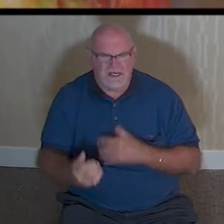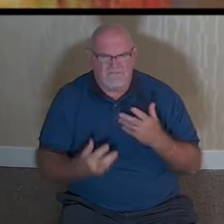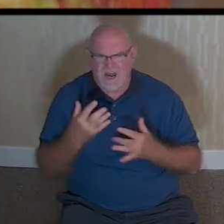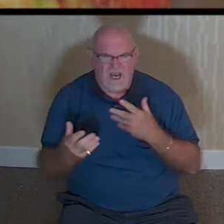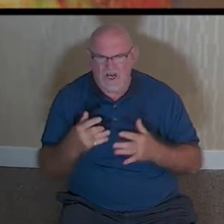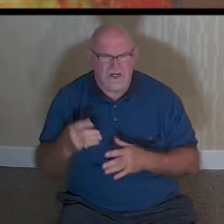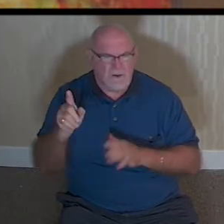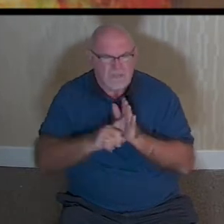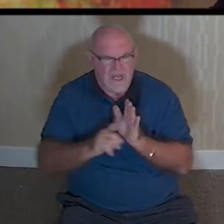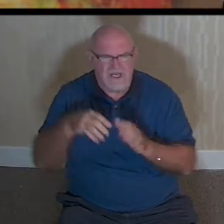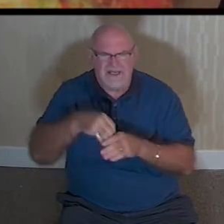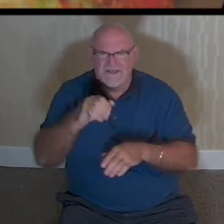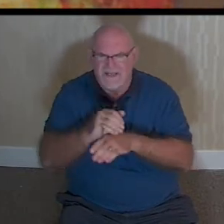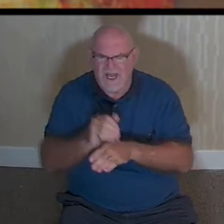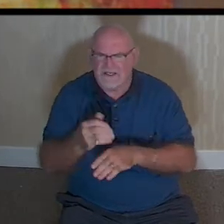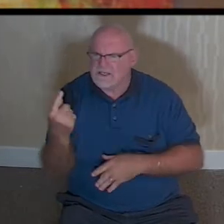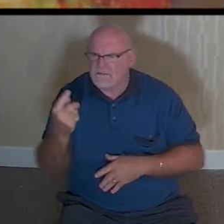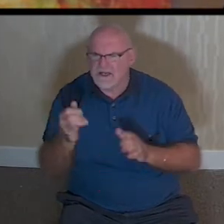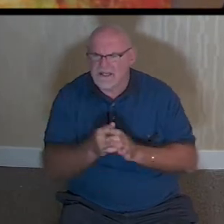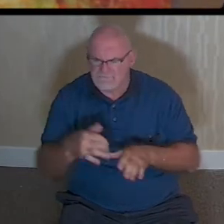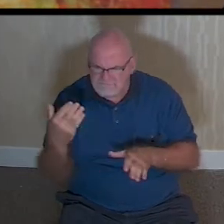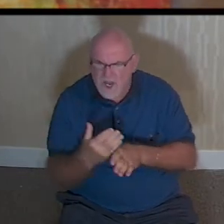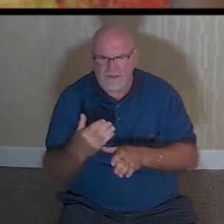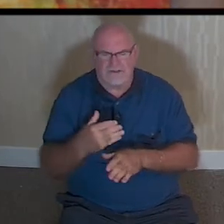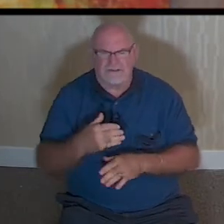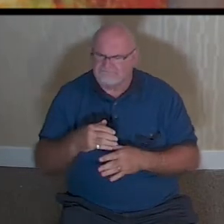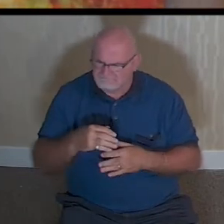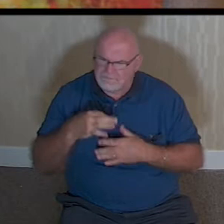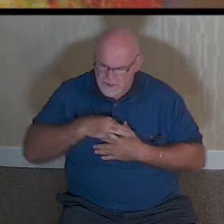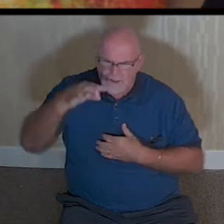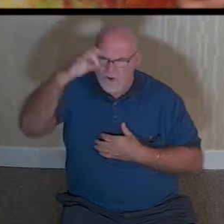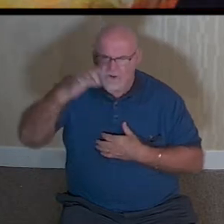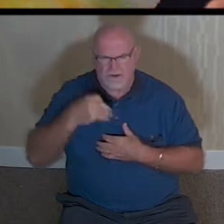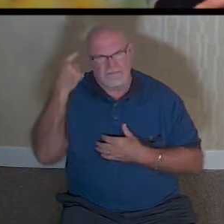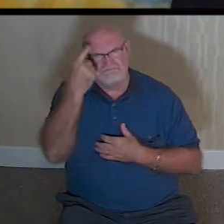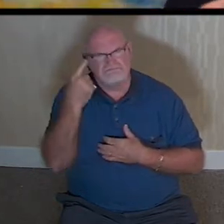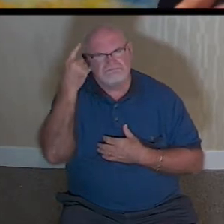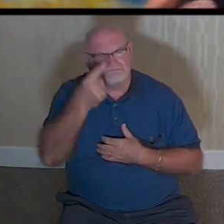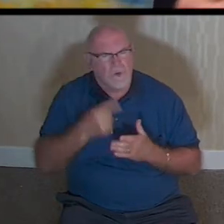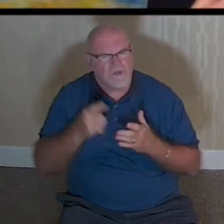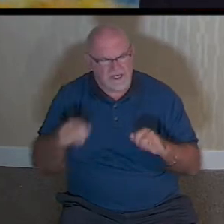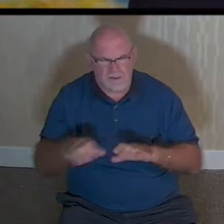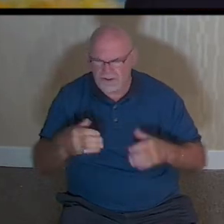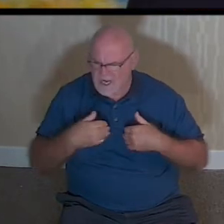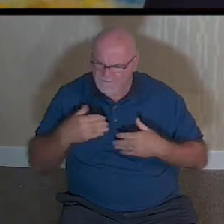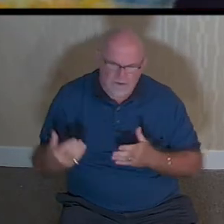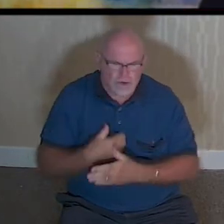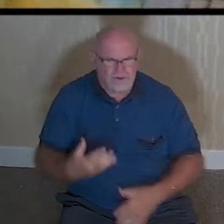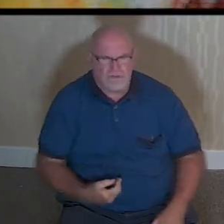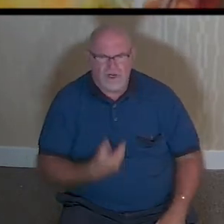night, something that disturbs the soul. So I began to think about what I could do to have new inspiration